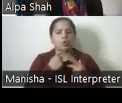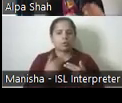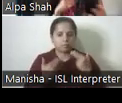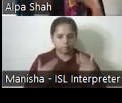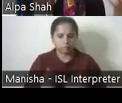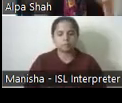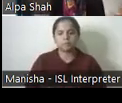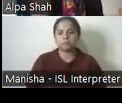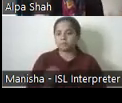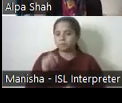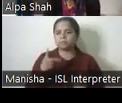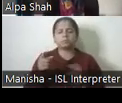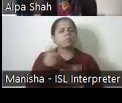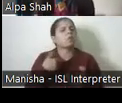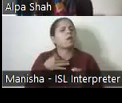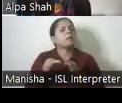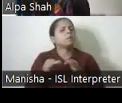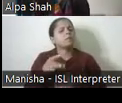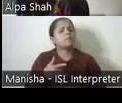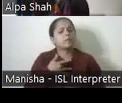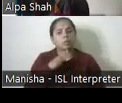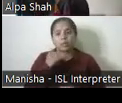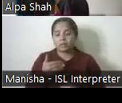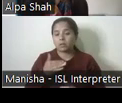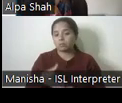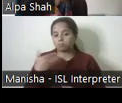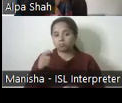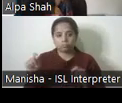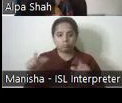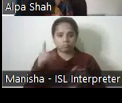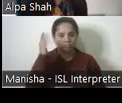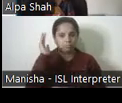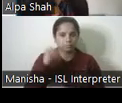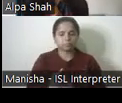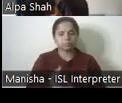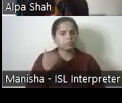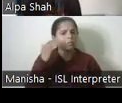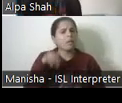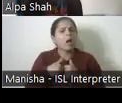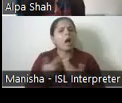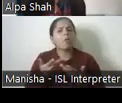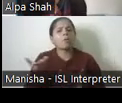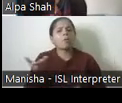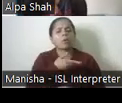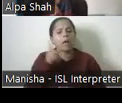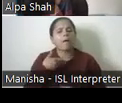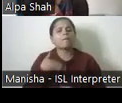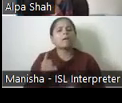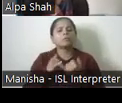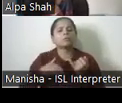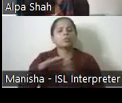Okay, so what explains, you know, to get to the next part of my lecture, how is it that we have this